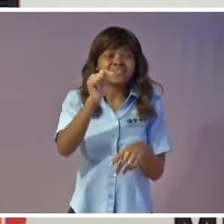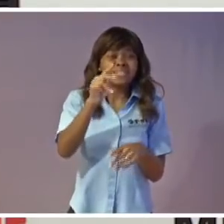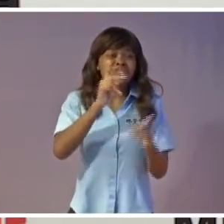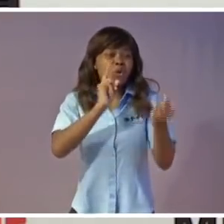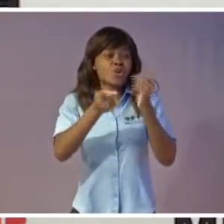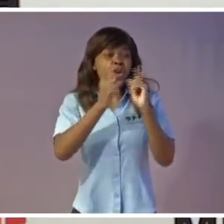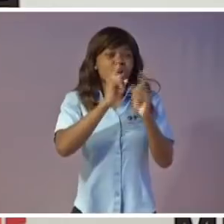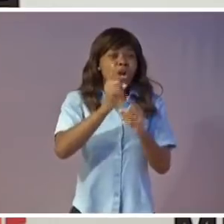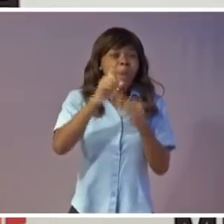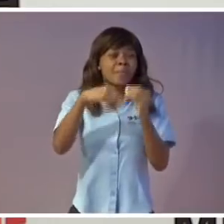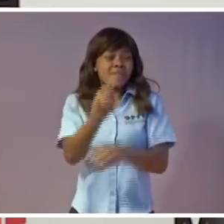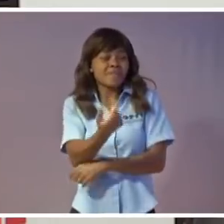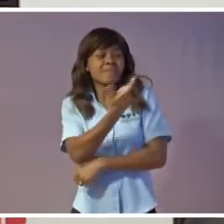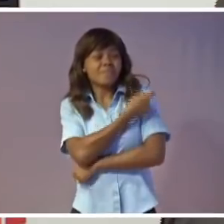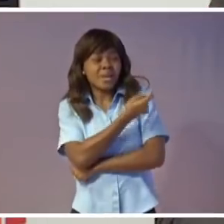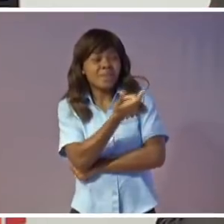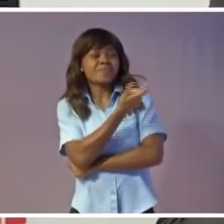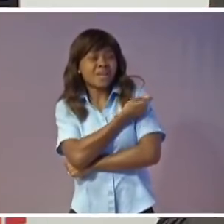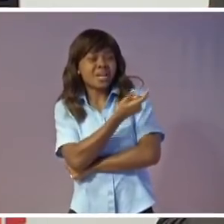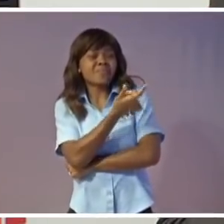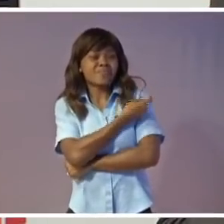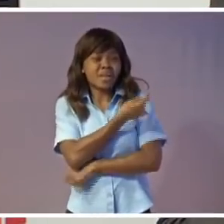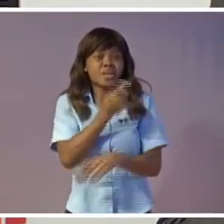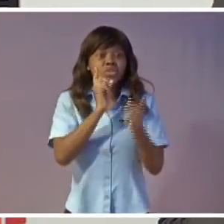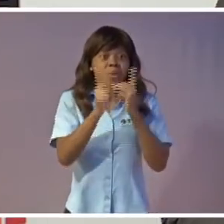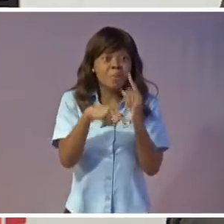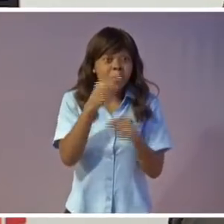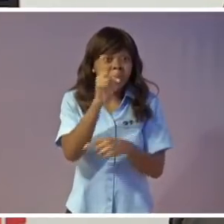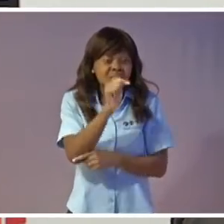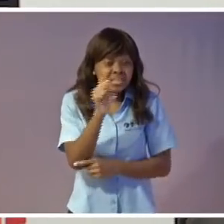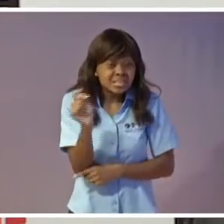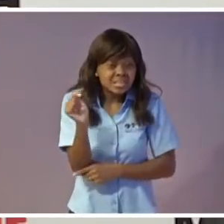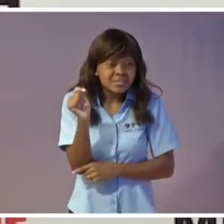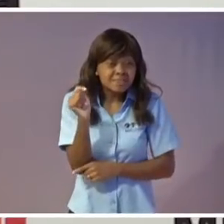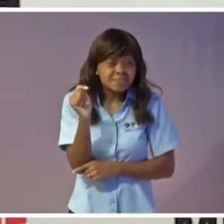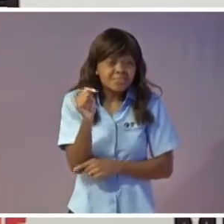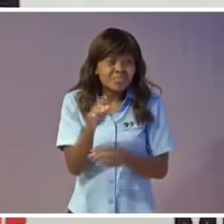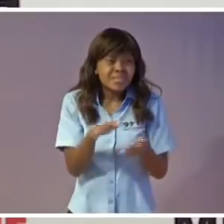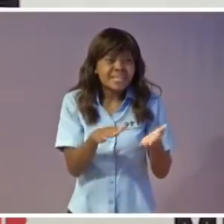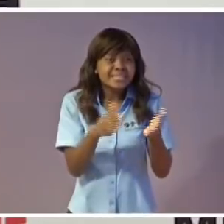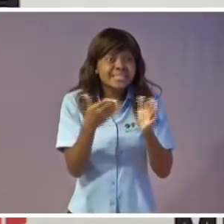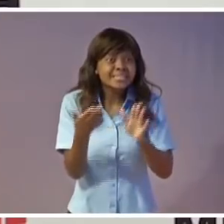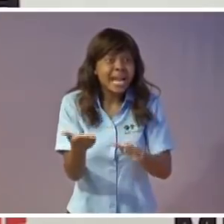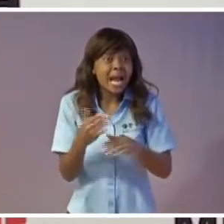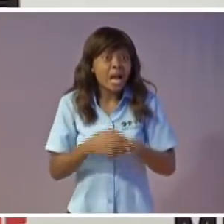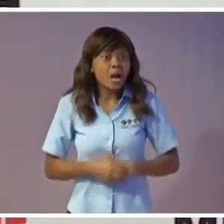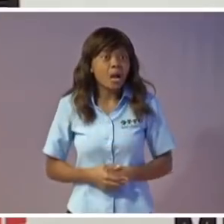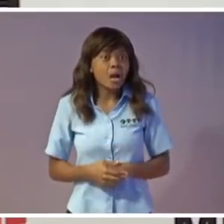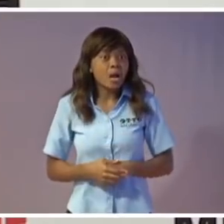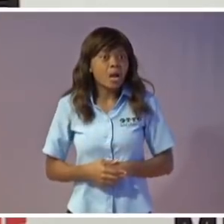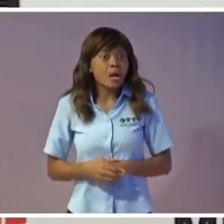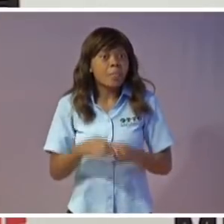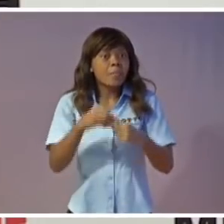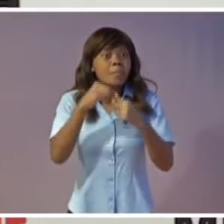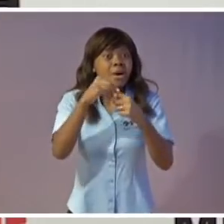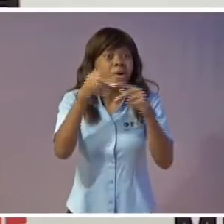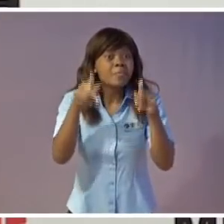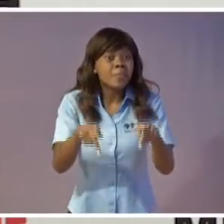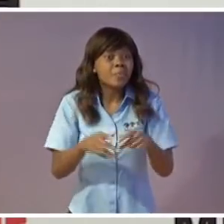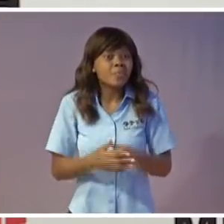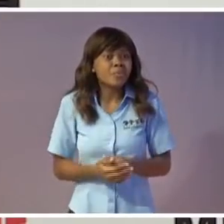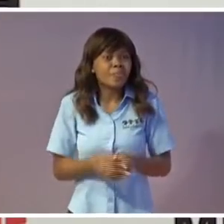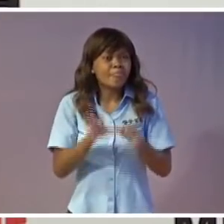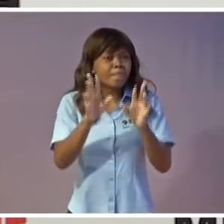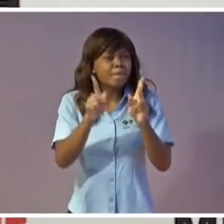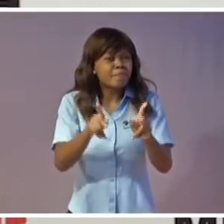questions in the public's mind about, this person was talking about taking the vaccine and still managed to die from COVID-19.